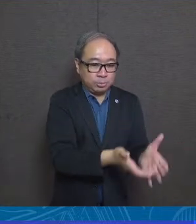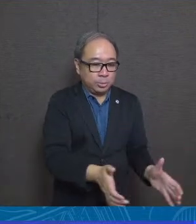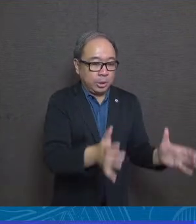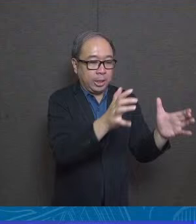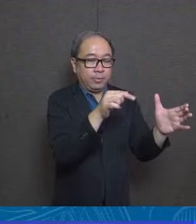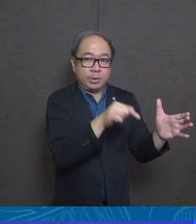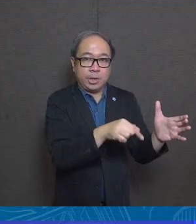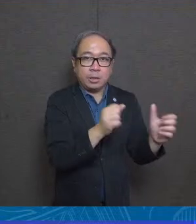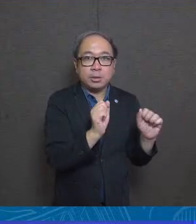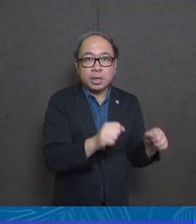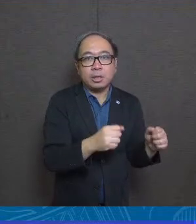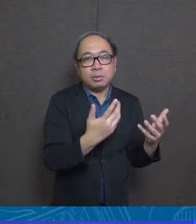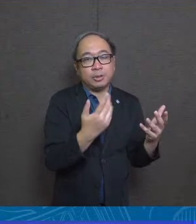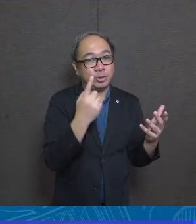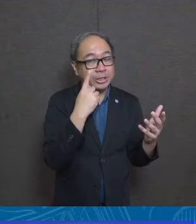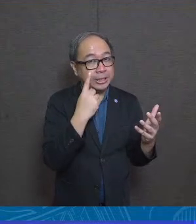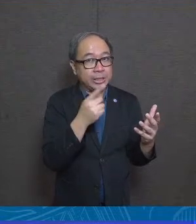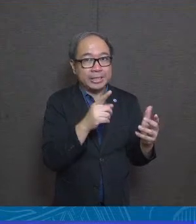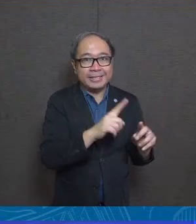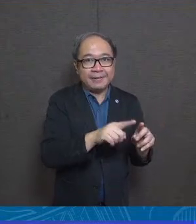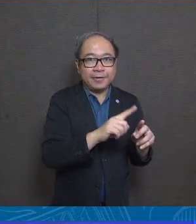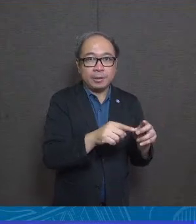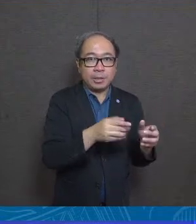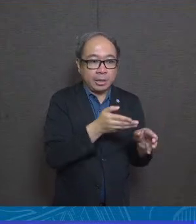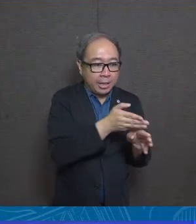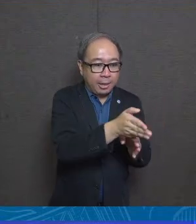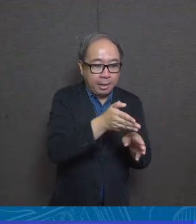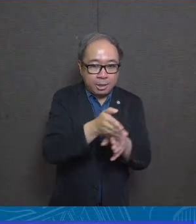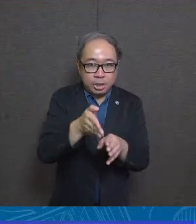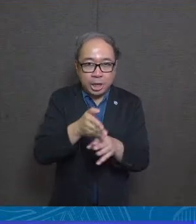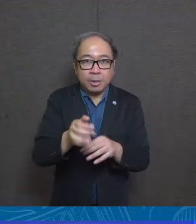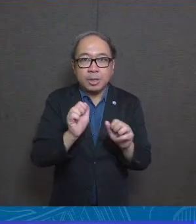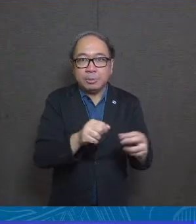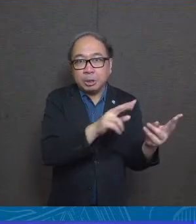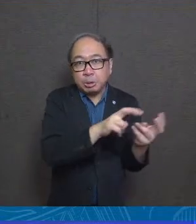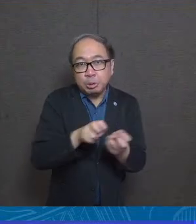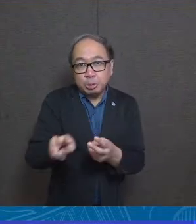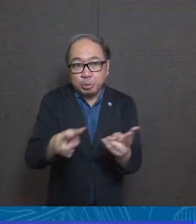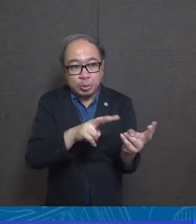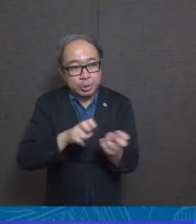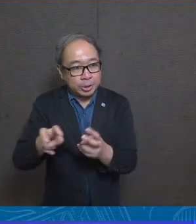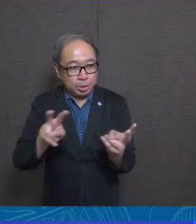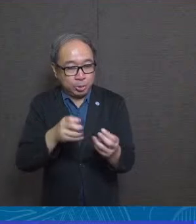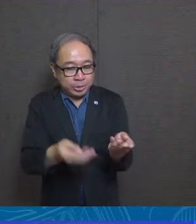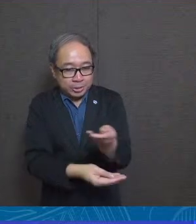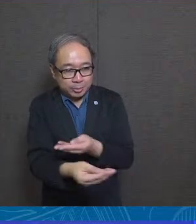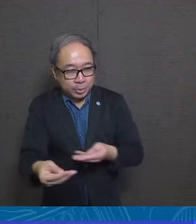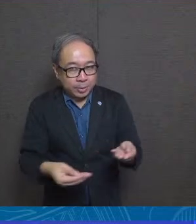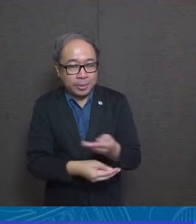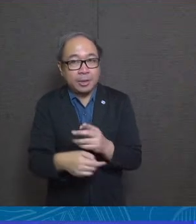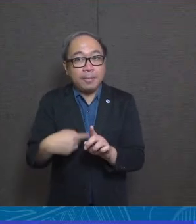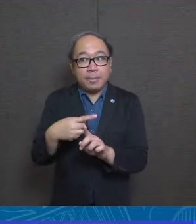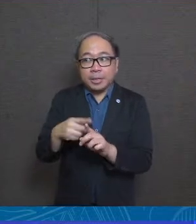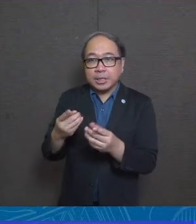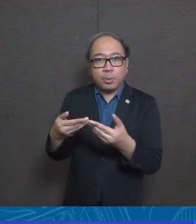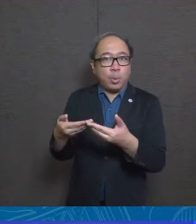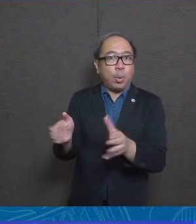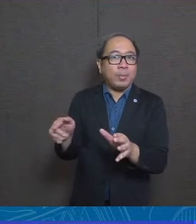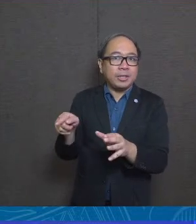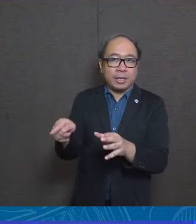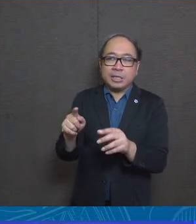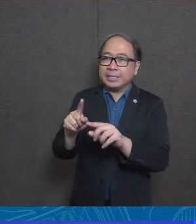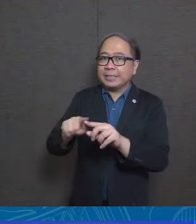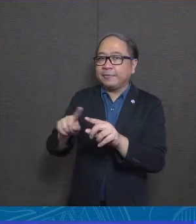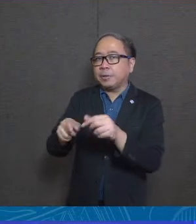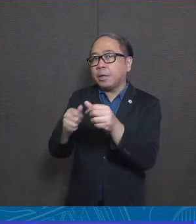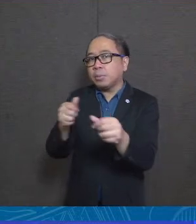that can be interoperable between disciplines. And then, of course, open engagement of societal actors is very important.